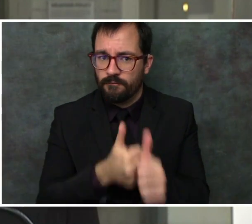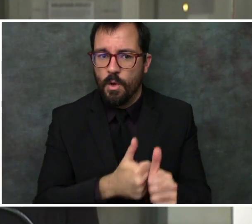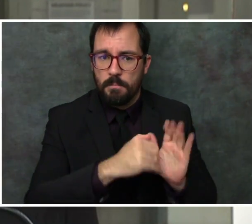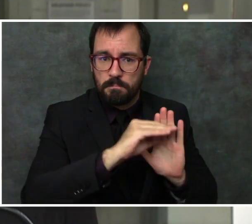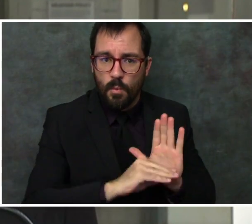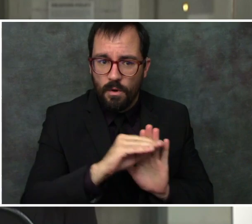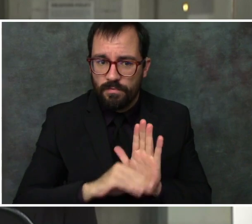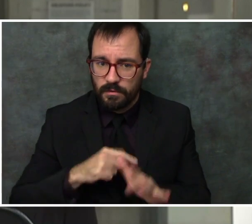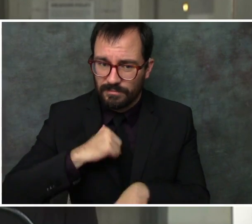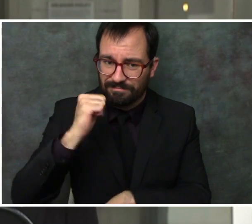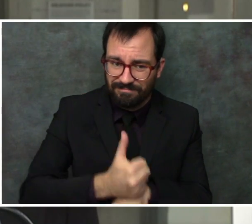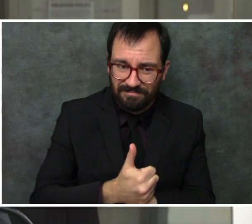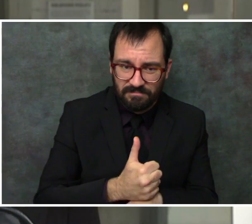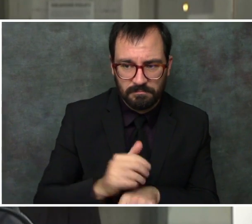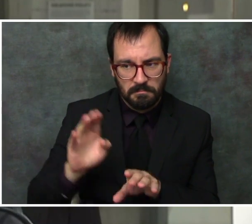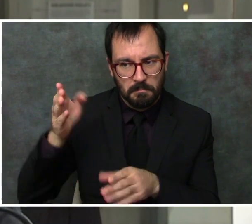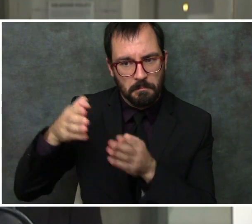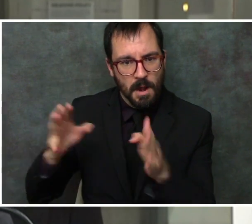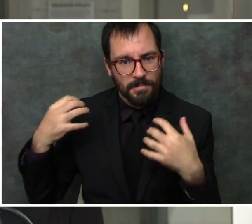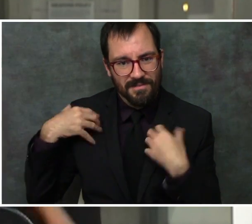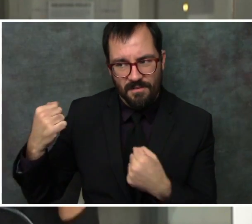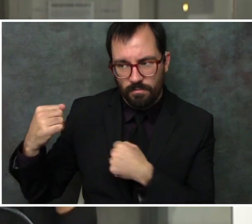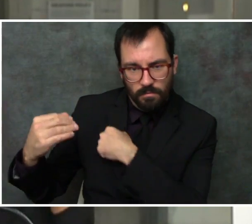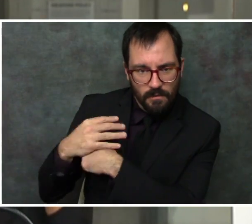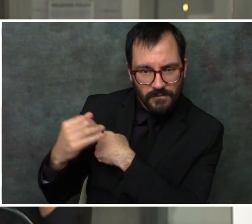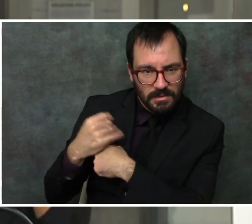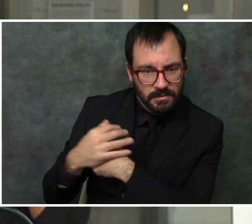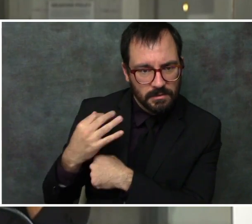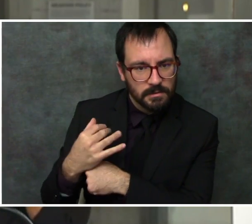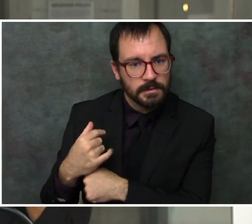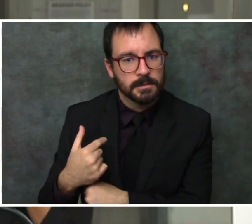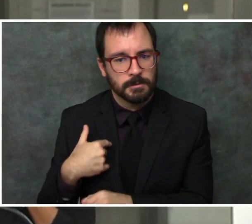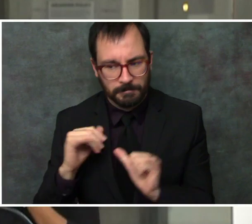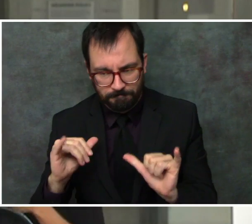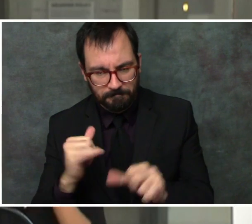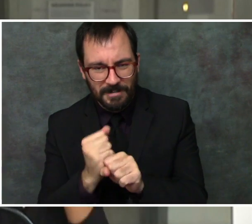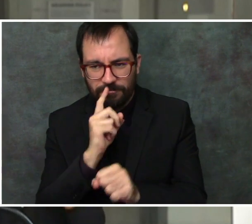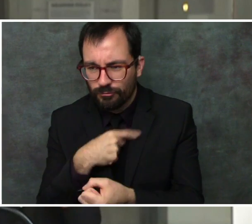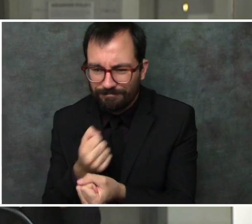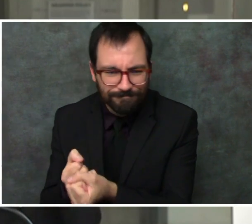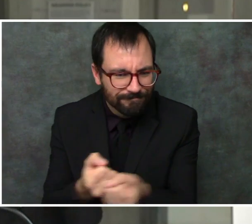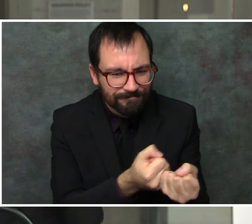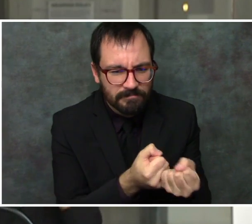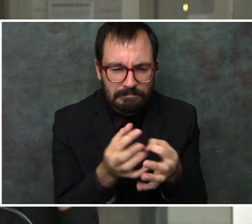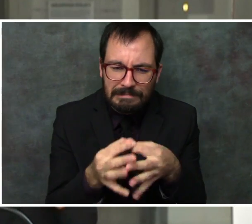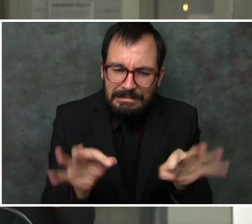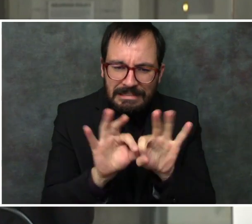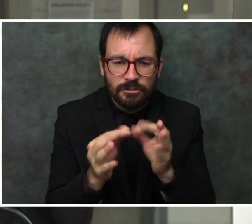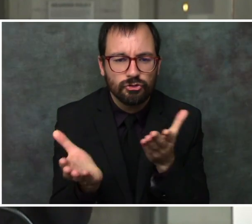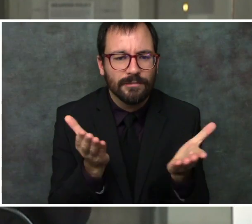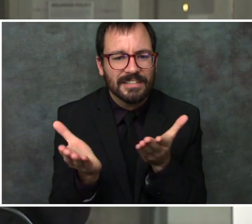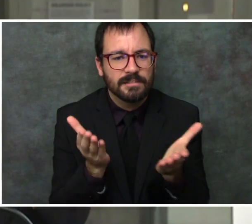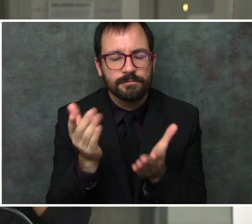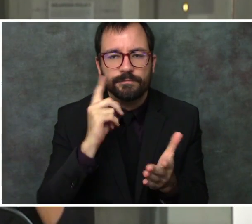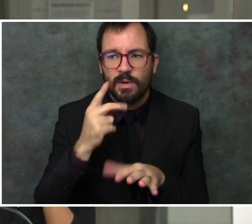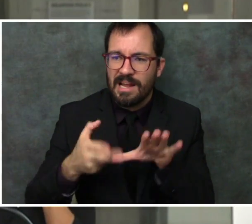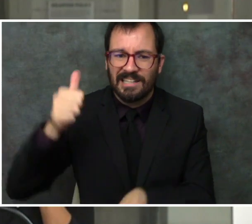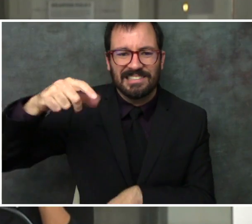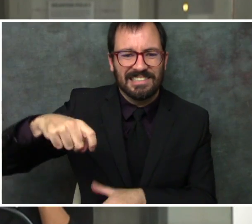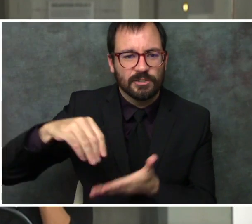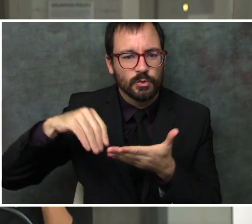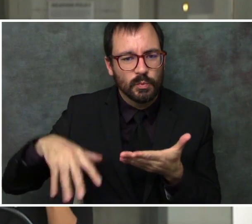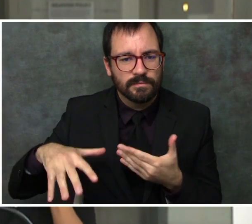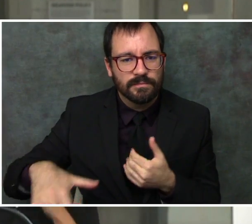we can provide the vital in-person learning services for all of the highest need students who have decided and parents have decided to opt